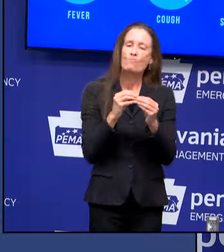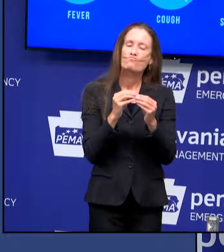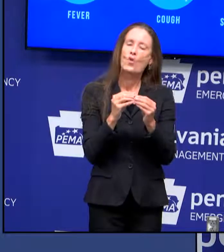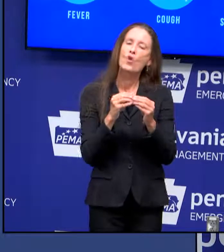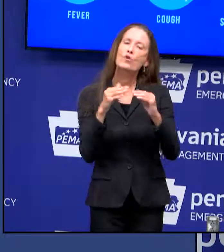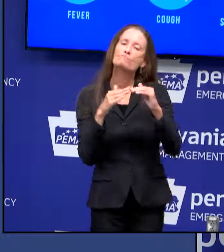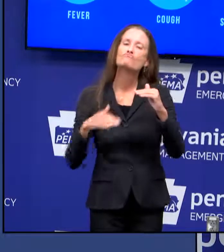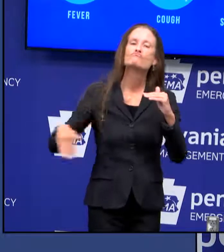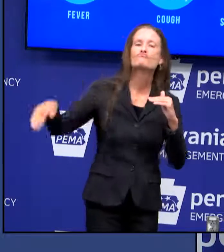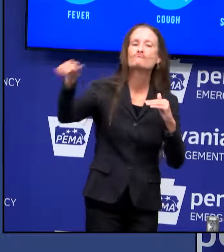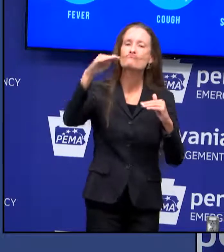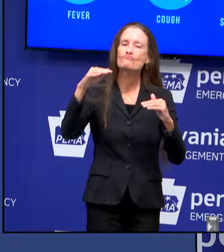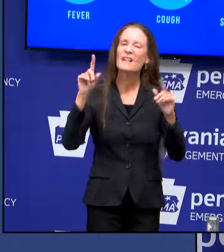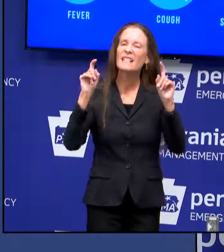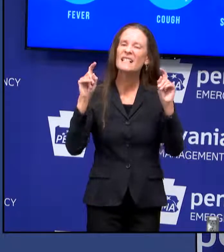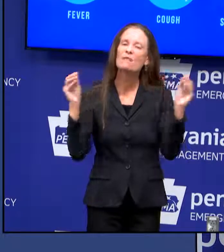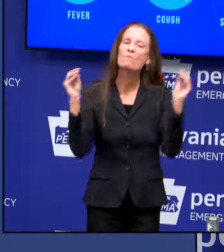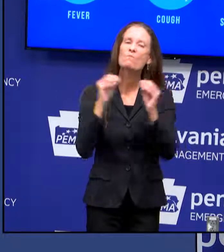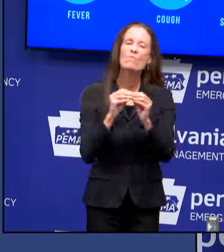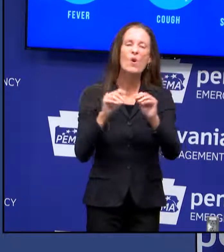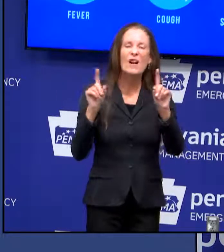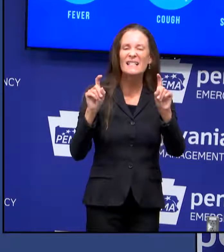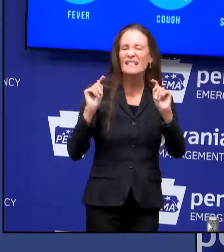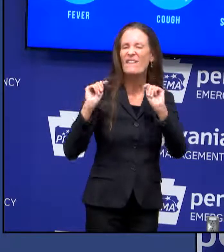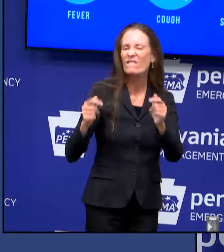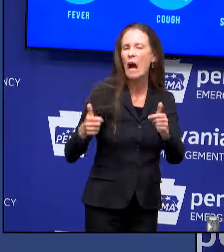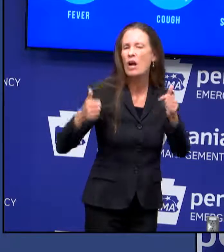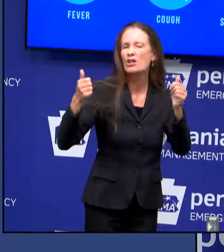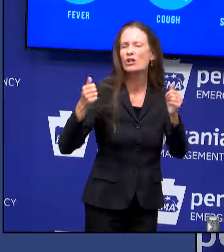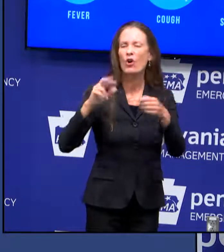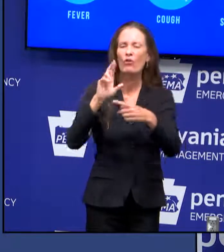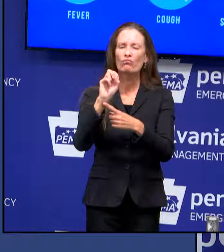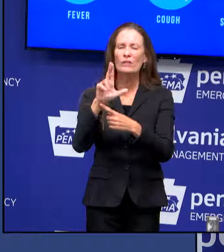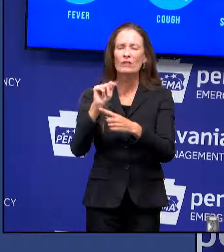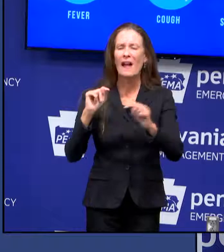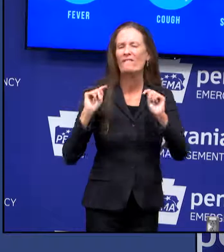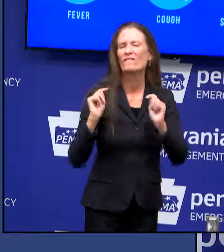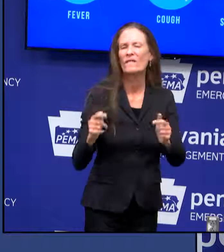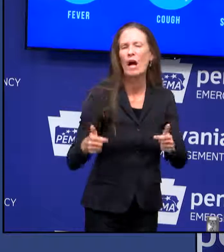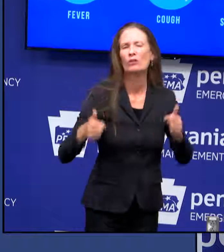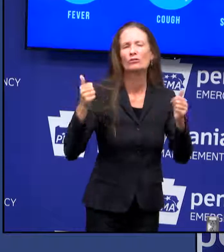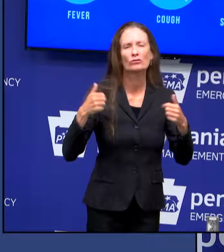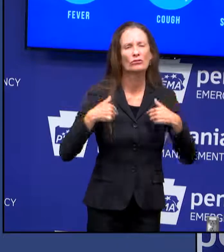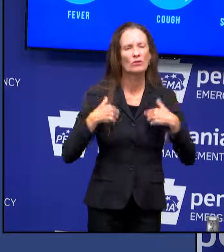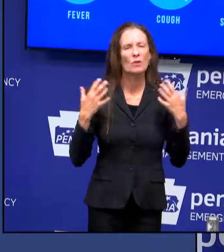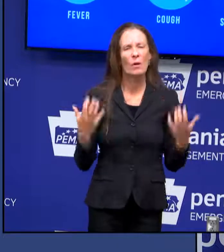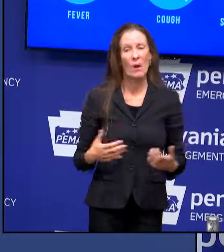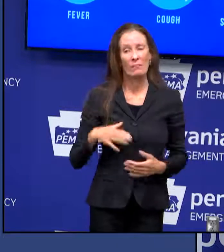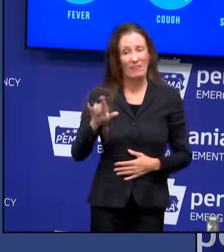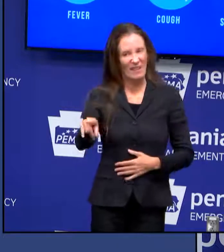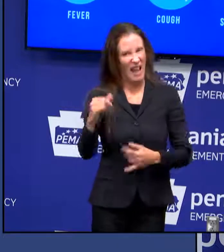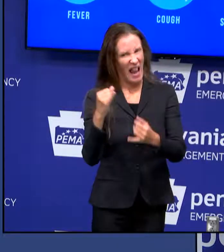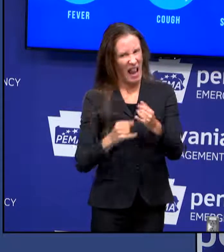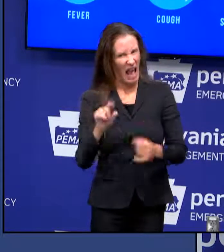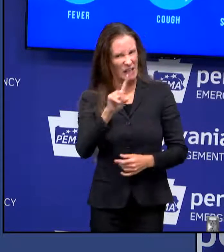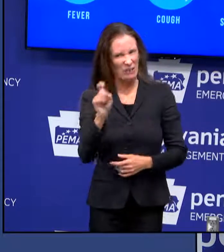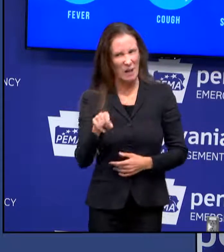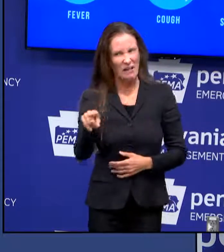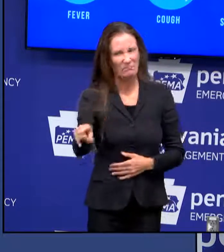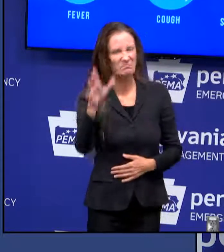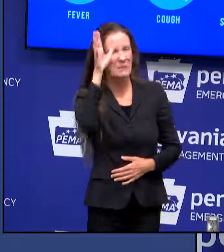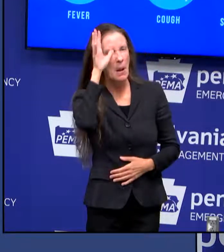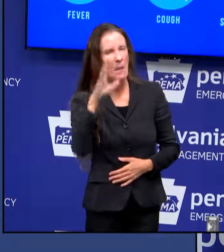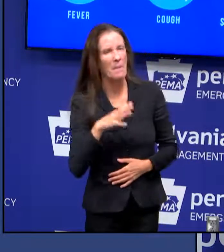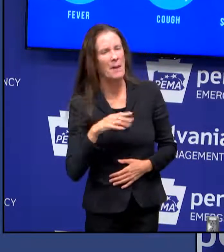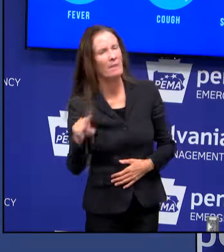results around, however we do that, and we need to, I think, do a better job in terms of creating a sense. Yeah. You mentioned how difficult it is